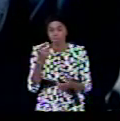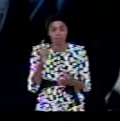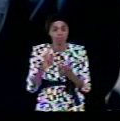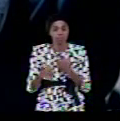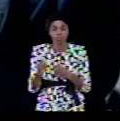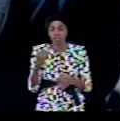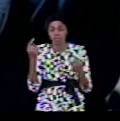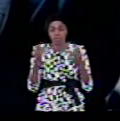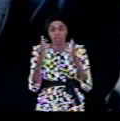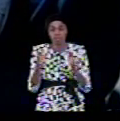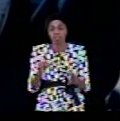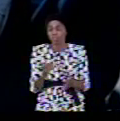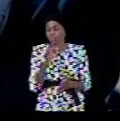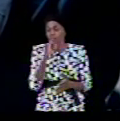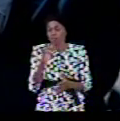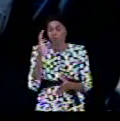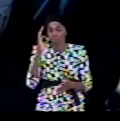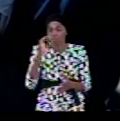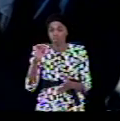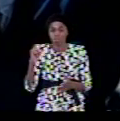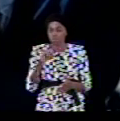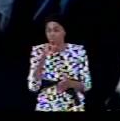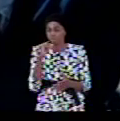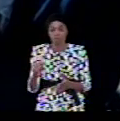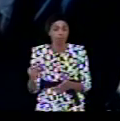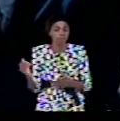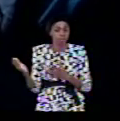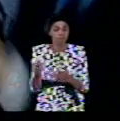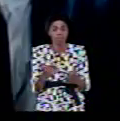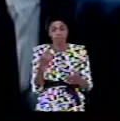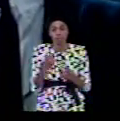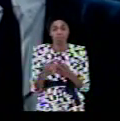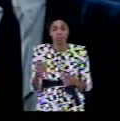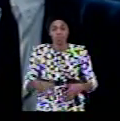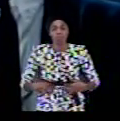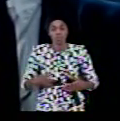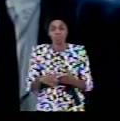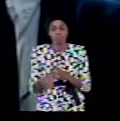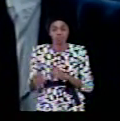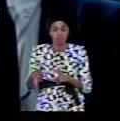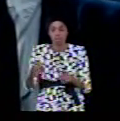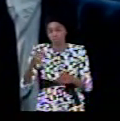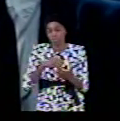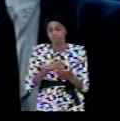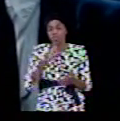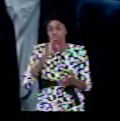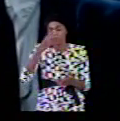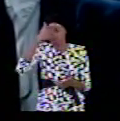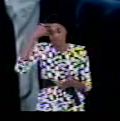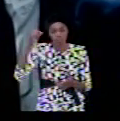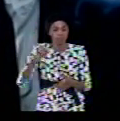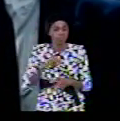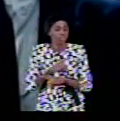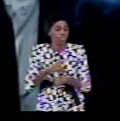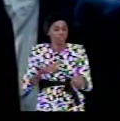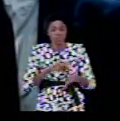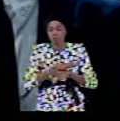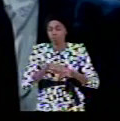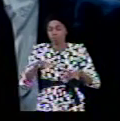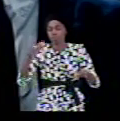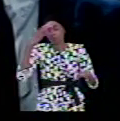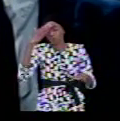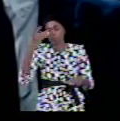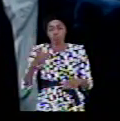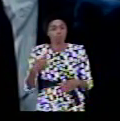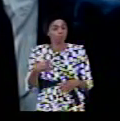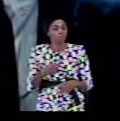not kind of bringing the word of life unto them, is because they do not know, we